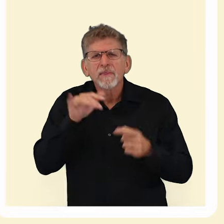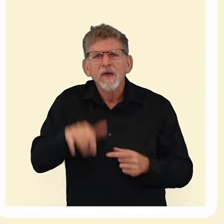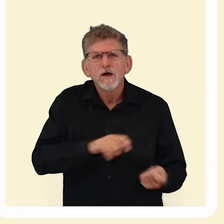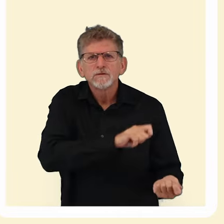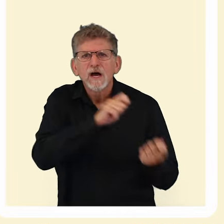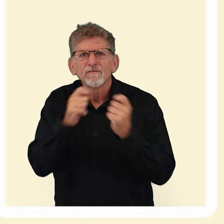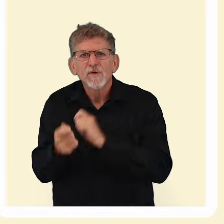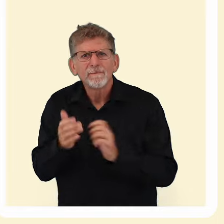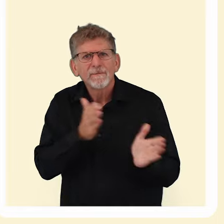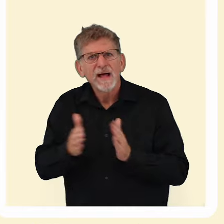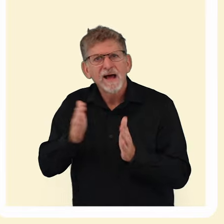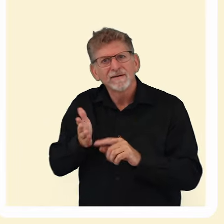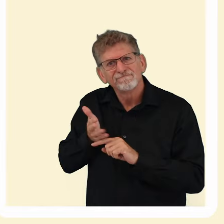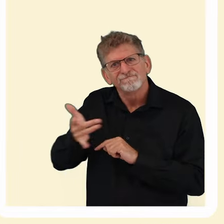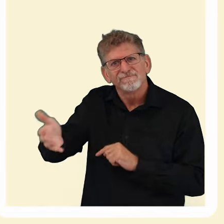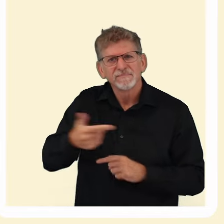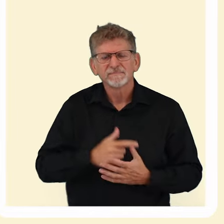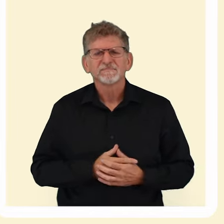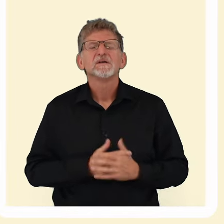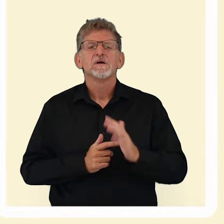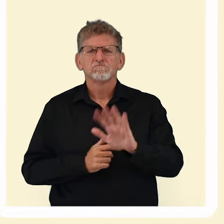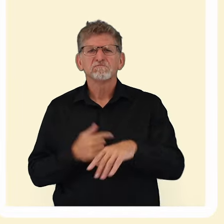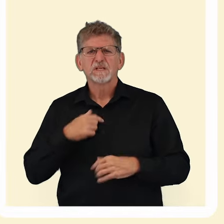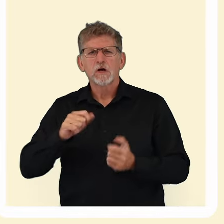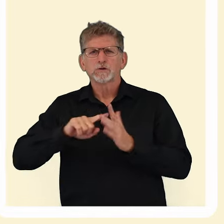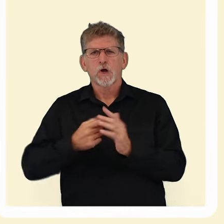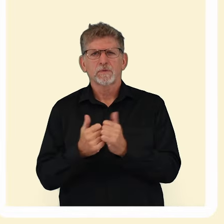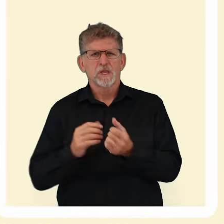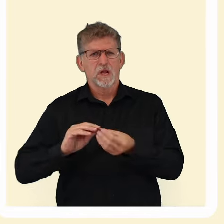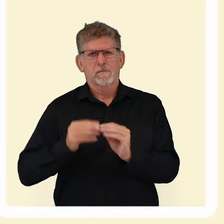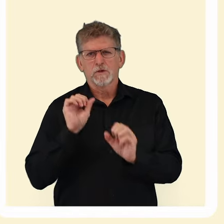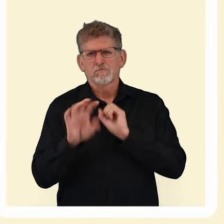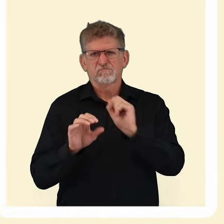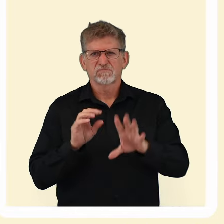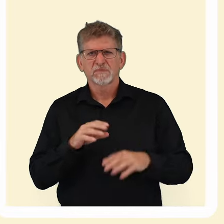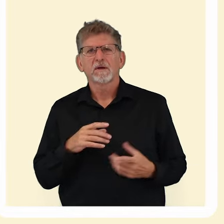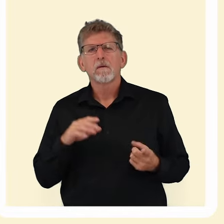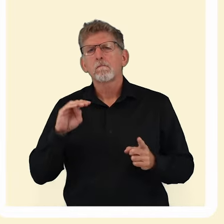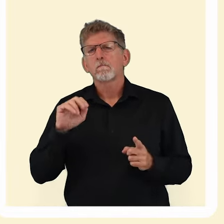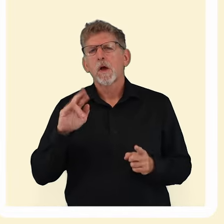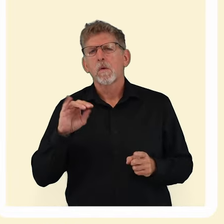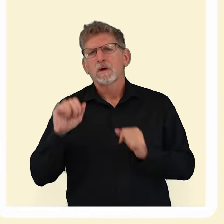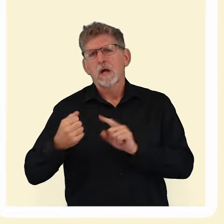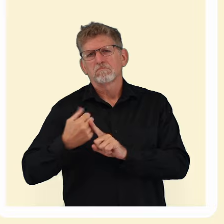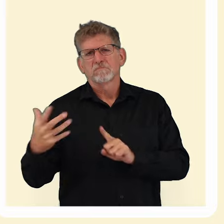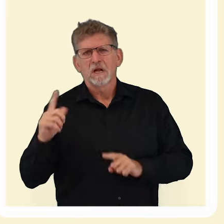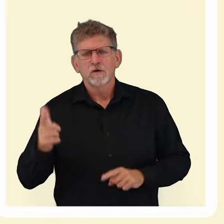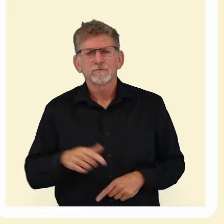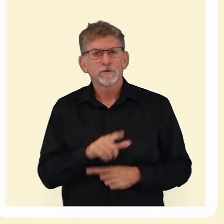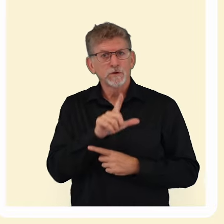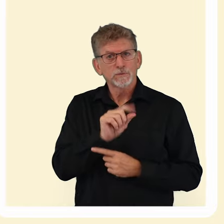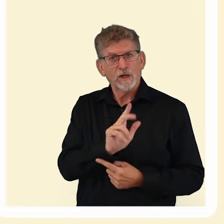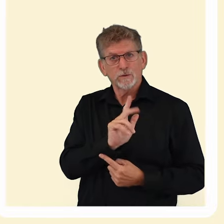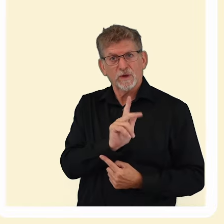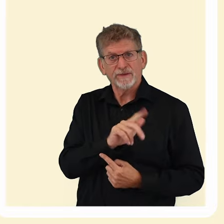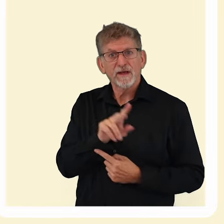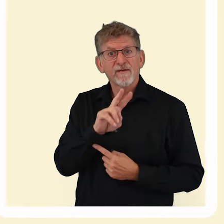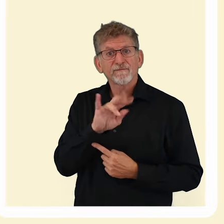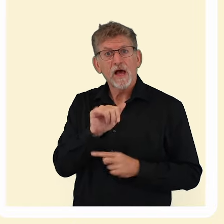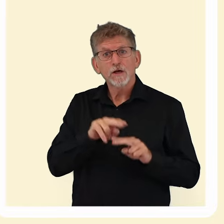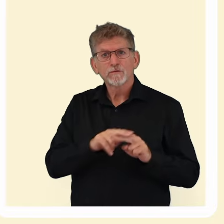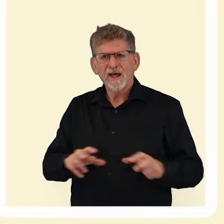that? Yeah, maybe I can start with the numbers and Mario will continue after that. So in 2023, VIA invests